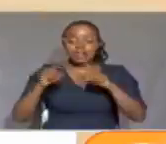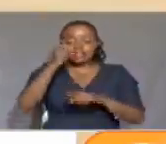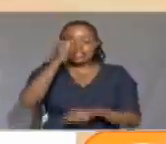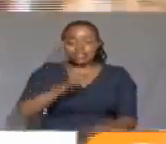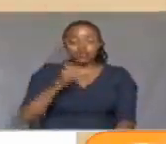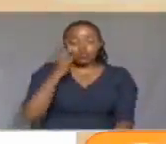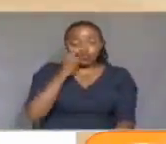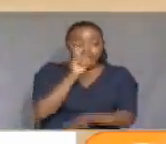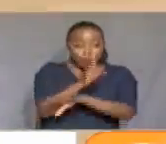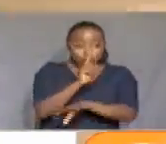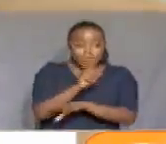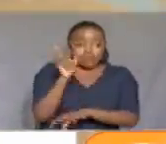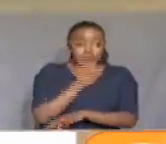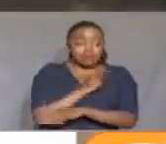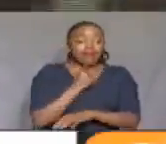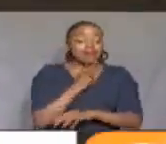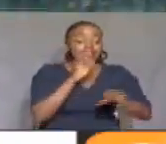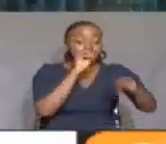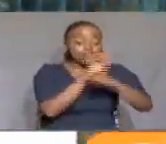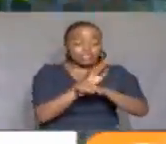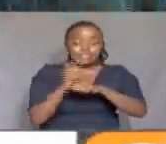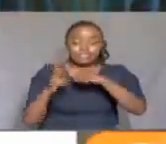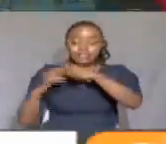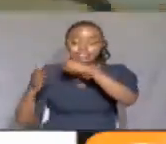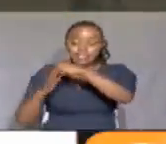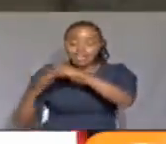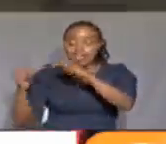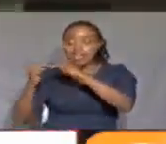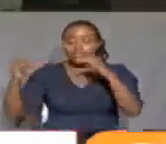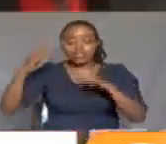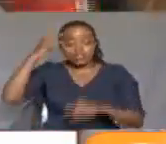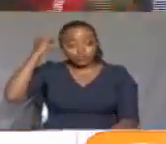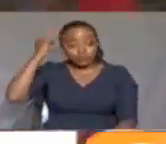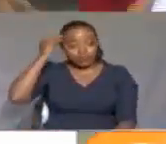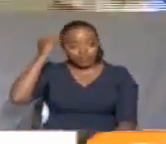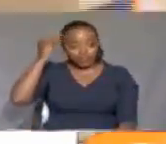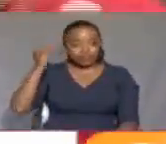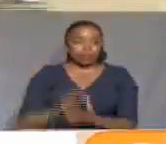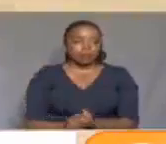but South Sudan fired an early warning with a 114-79 win over Somalia.